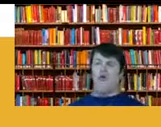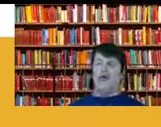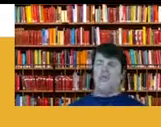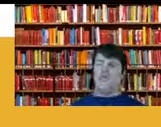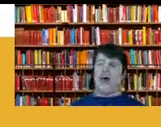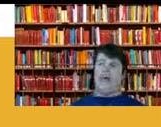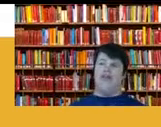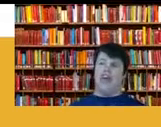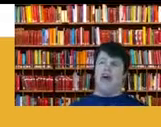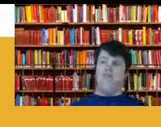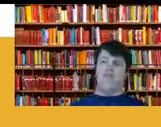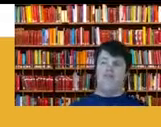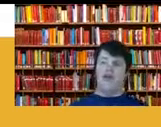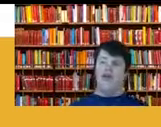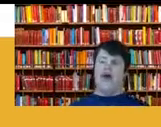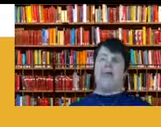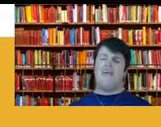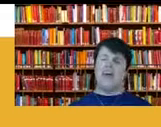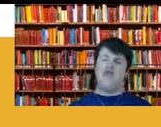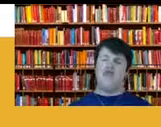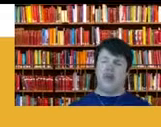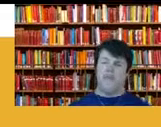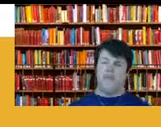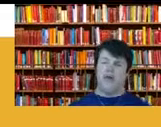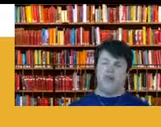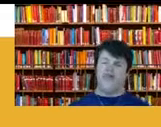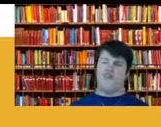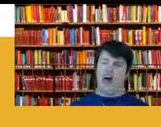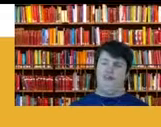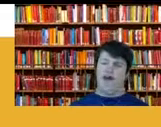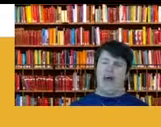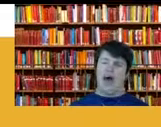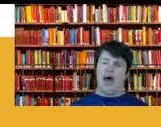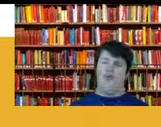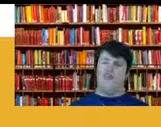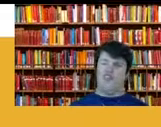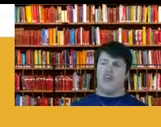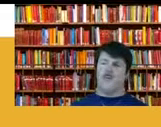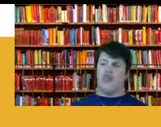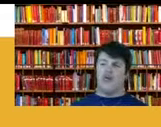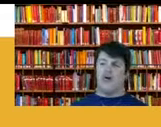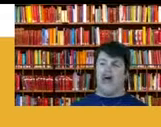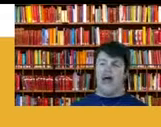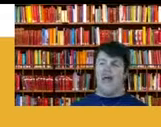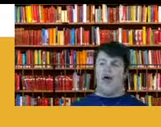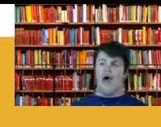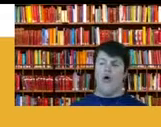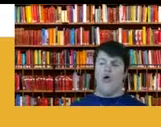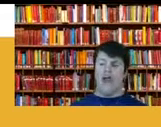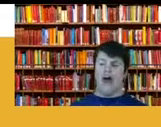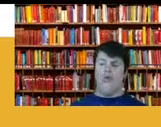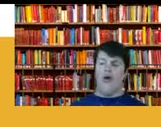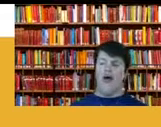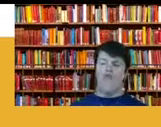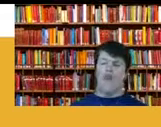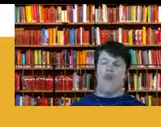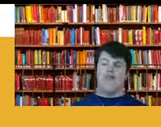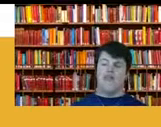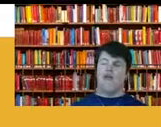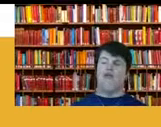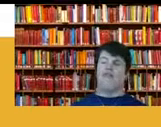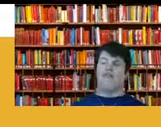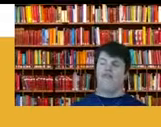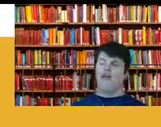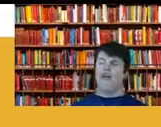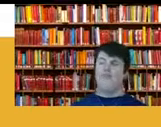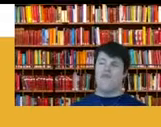Rabbi Parita said to him, "Pay attention this time and I will teach you, and know that I will not leave